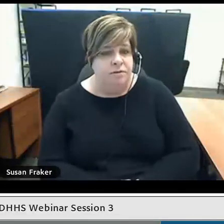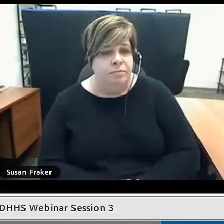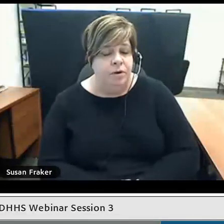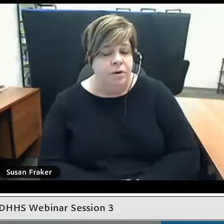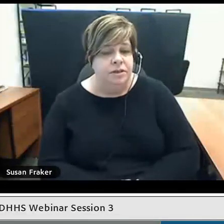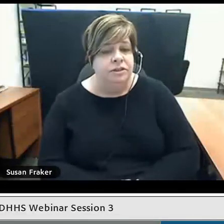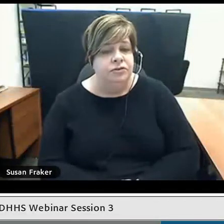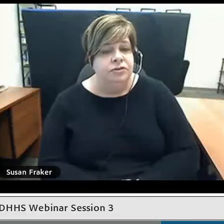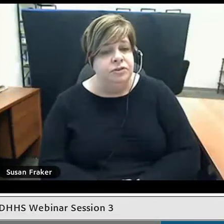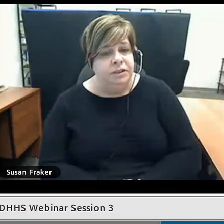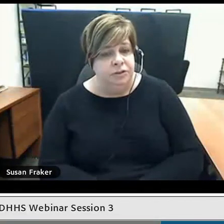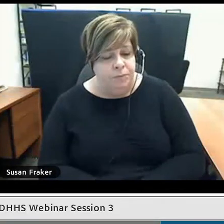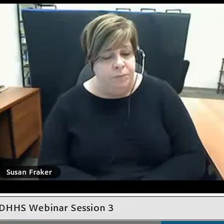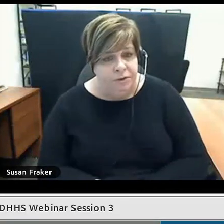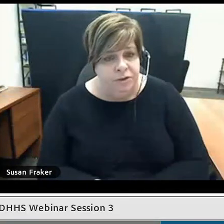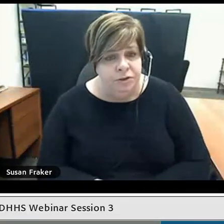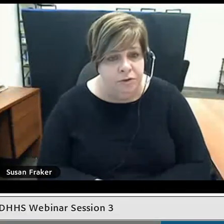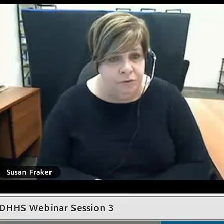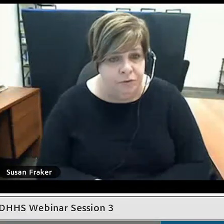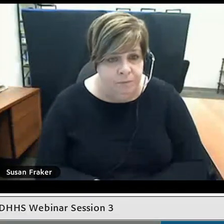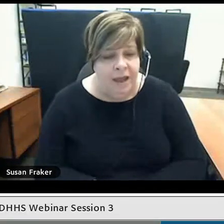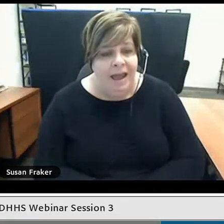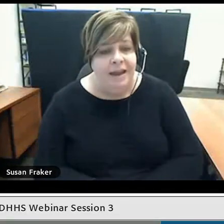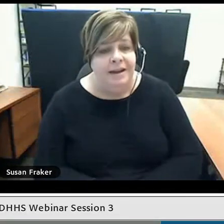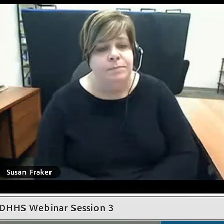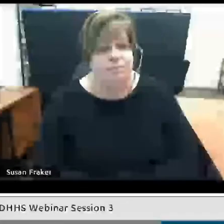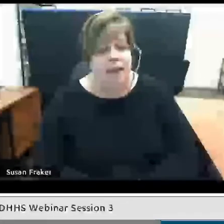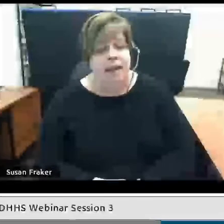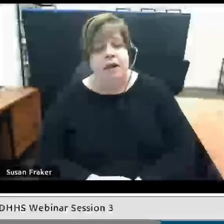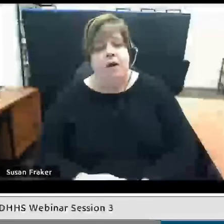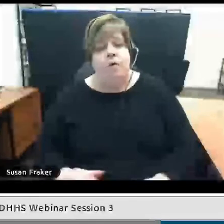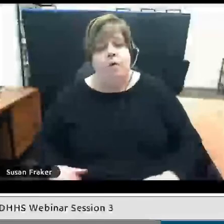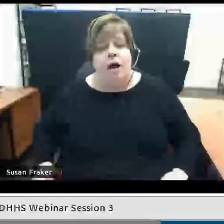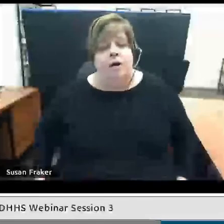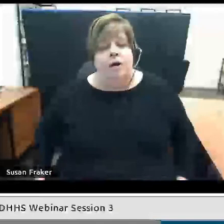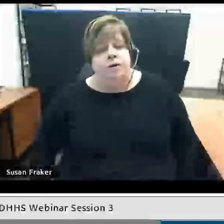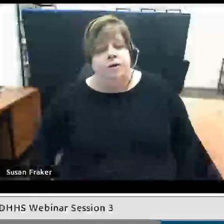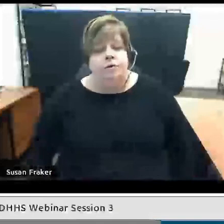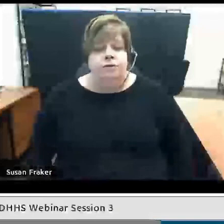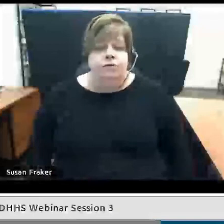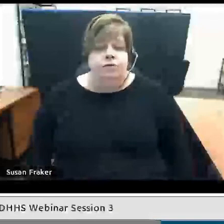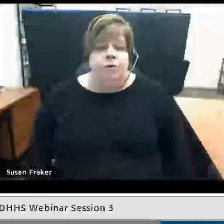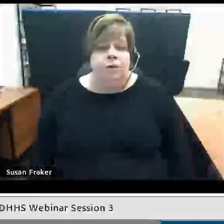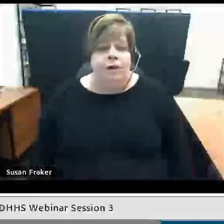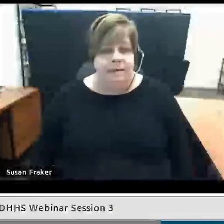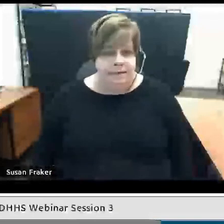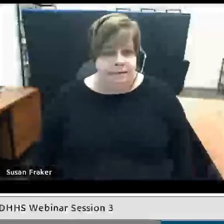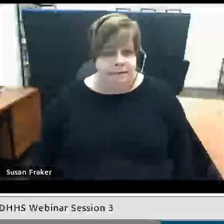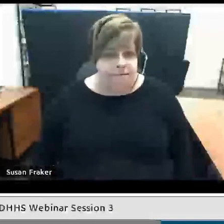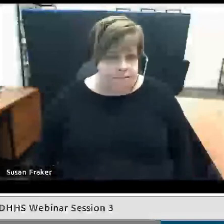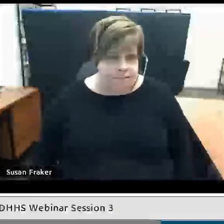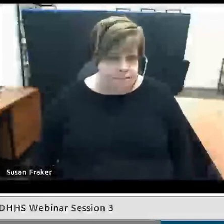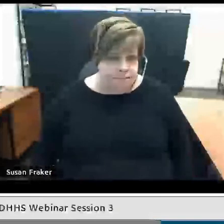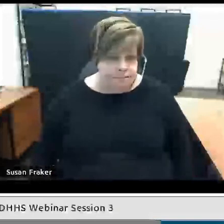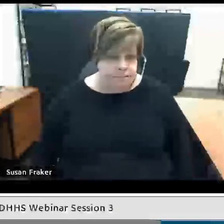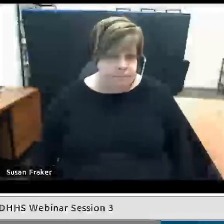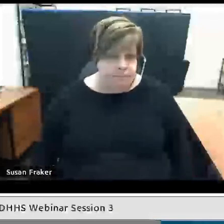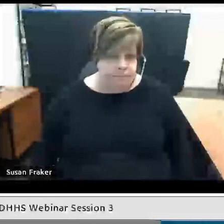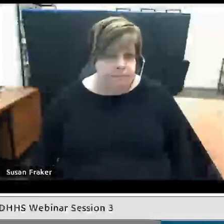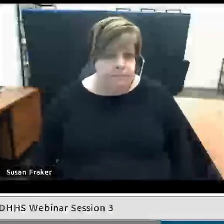So it's important to introduce the interpreter to the group and explain what the interpreter's role is.